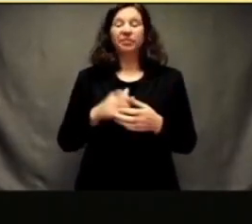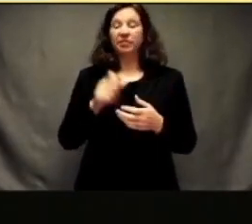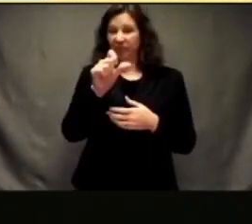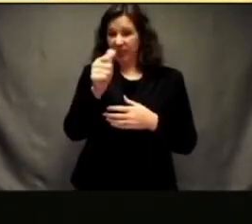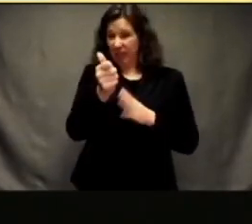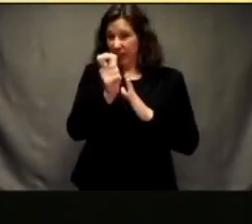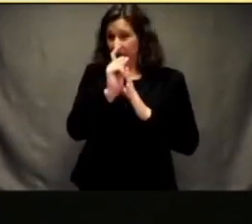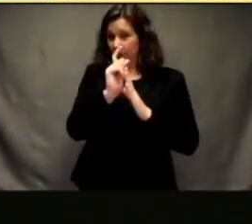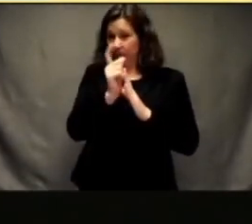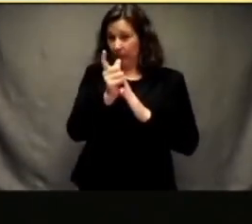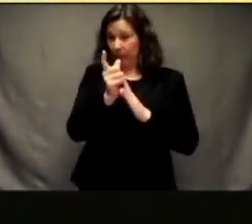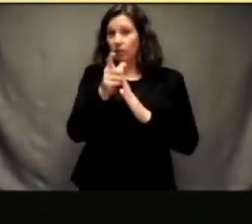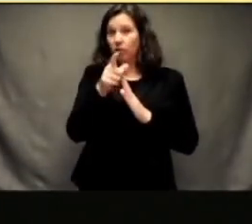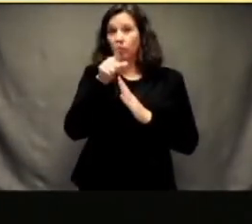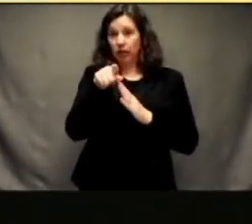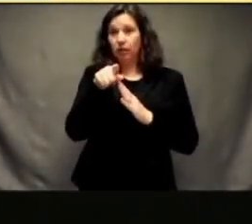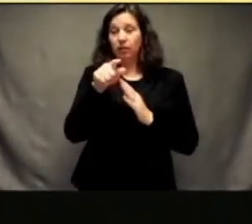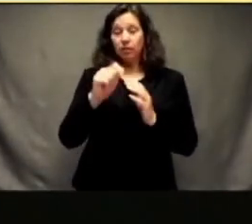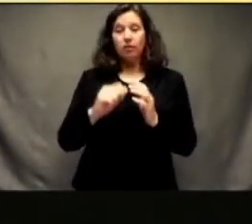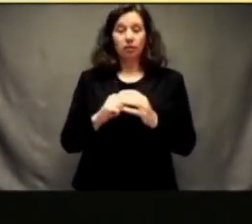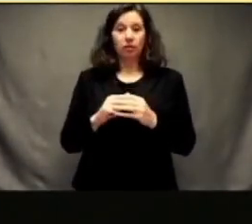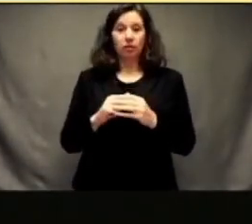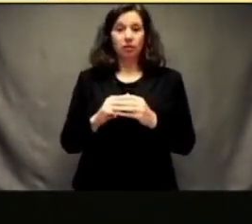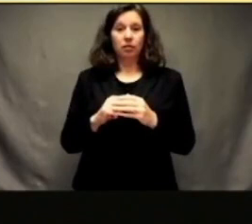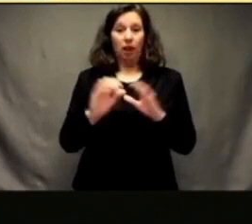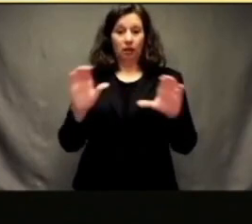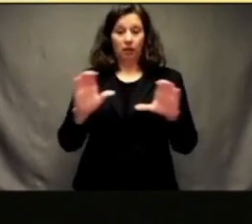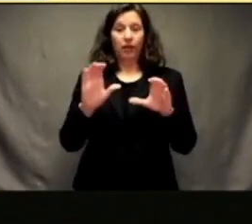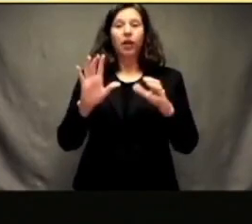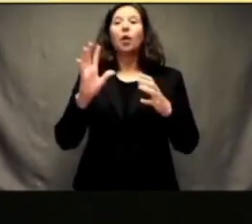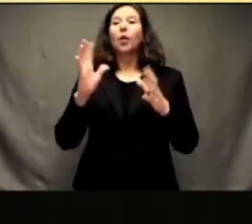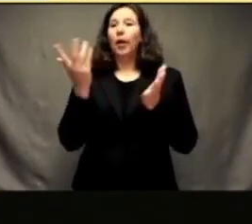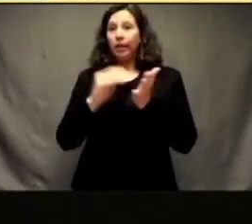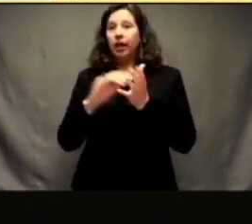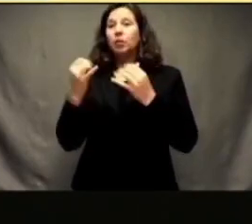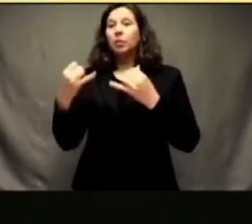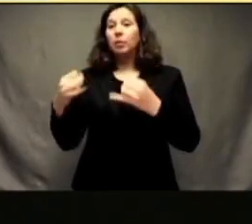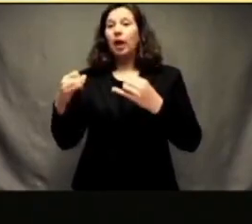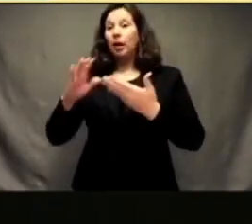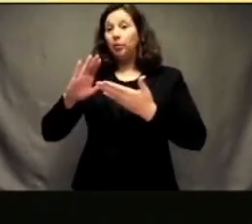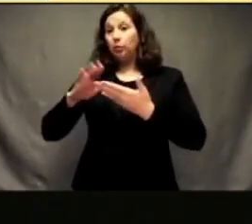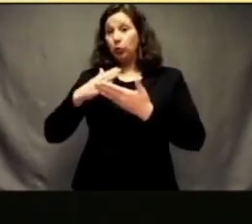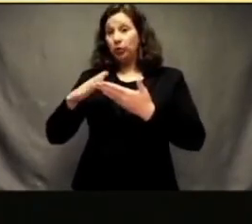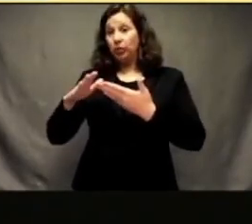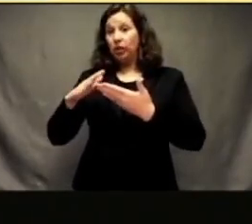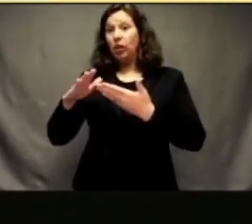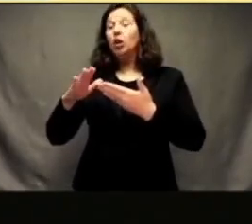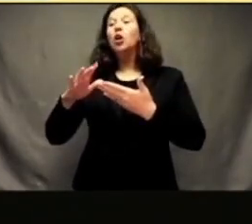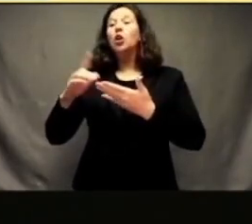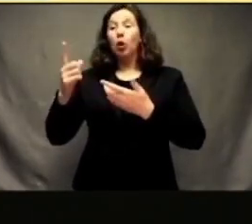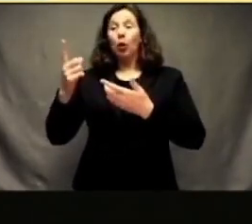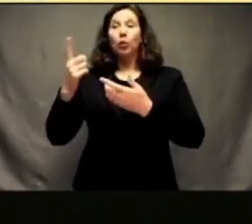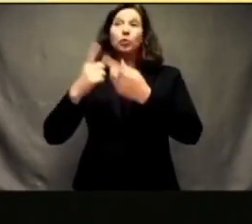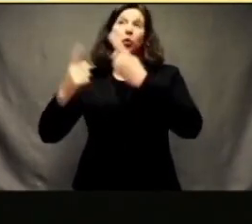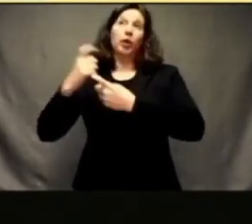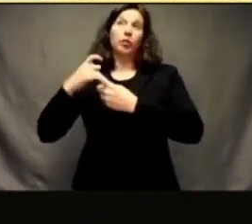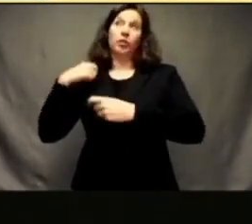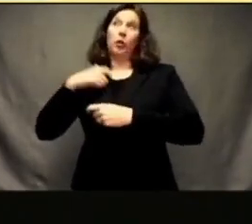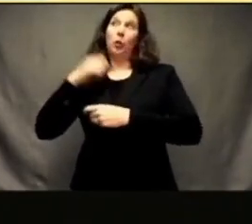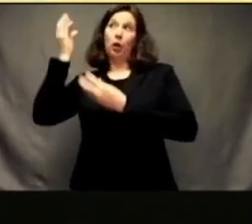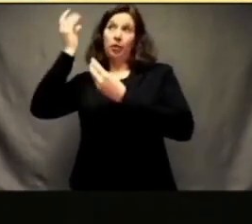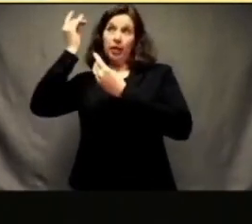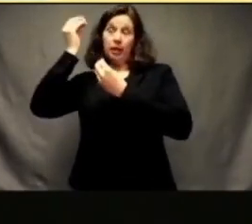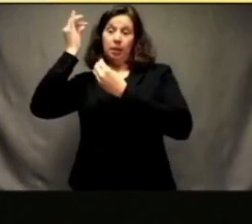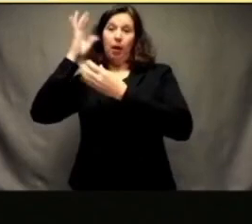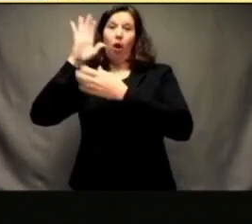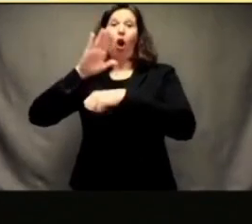this exercise together. We'll play some music again. We will have those questions that we're thinking about up